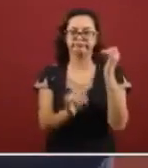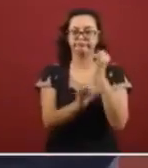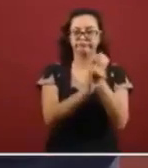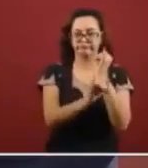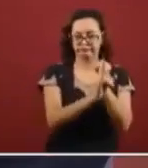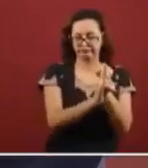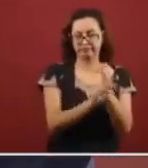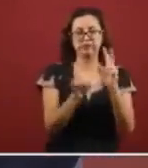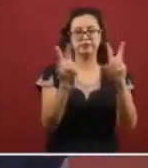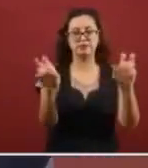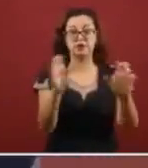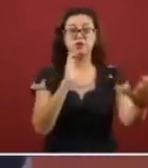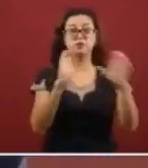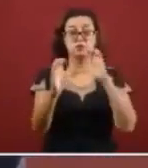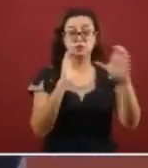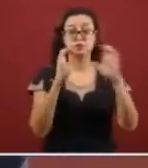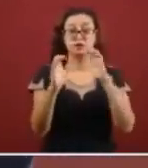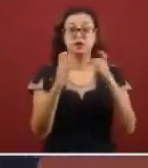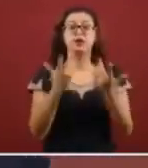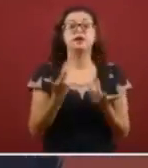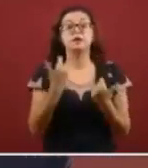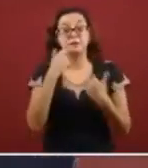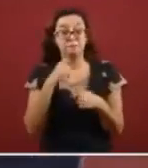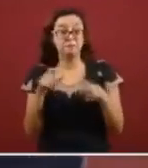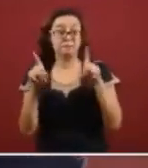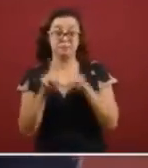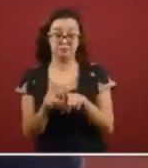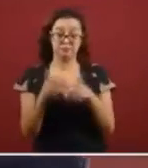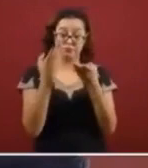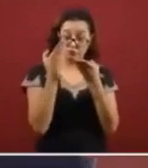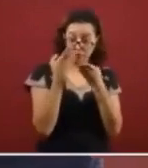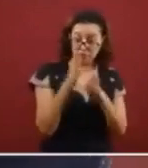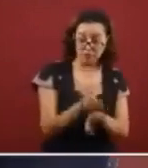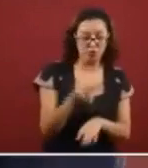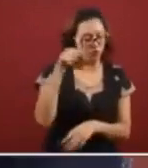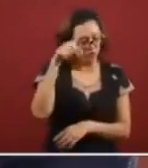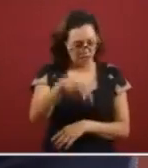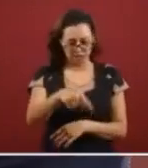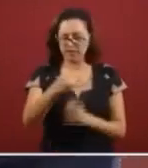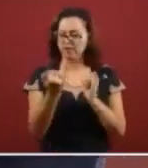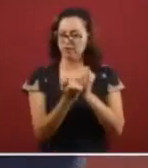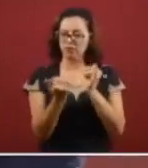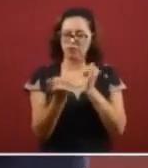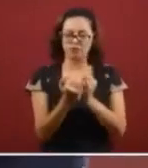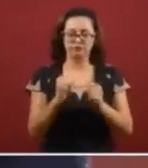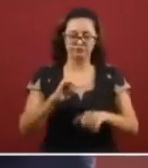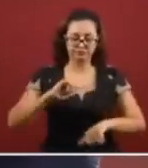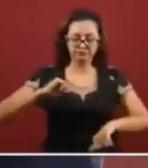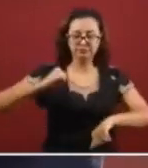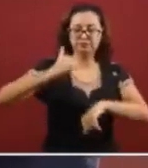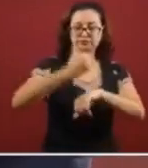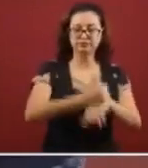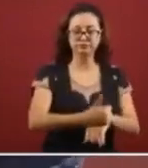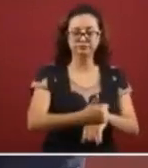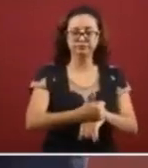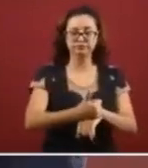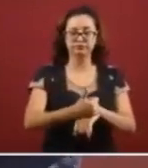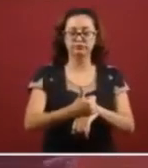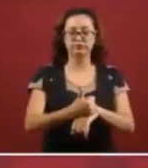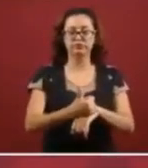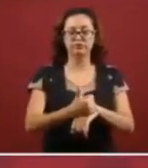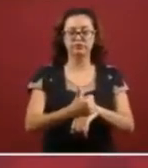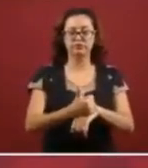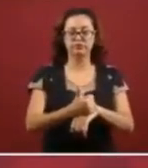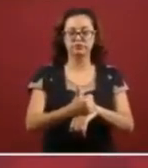That has to do with communication and the same with the banks of the well-being. In these cases